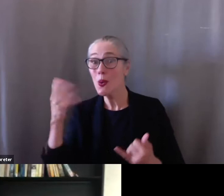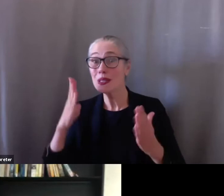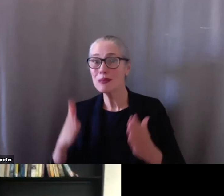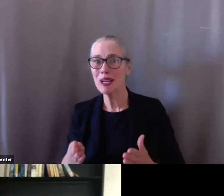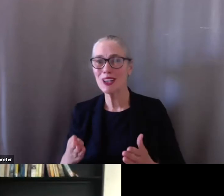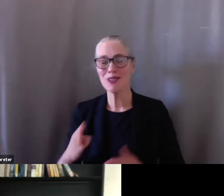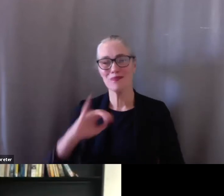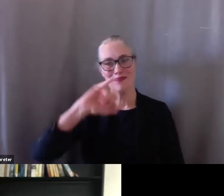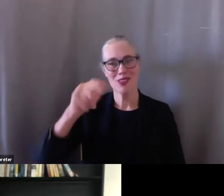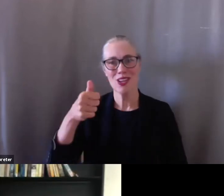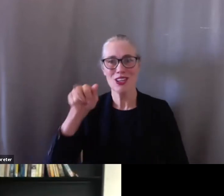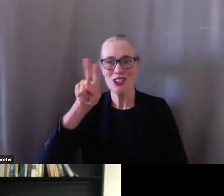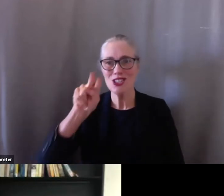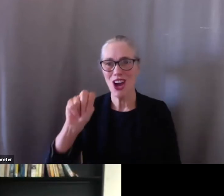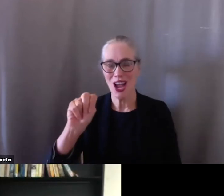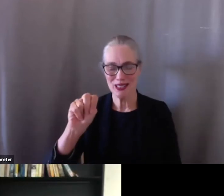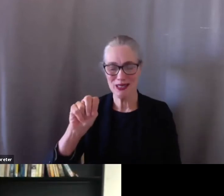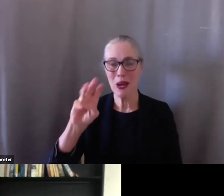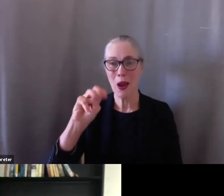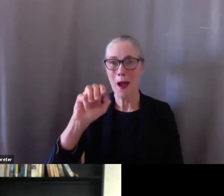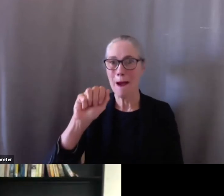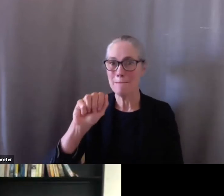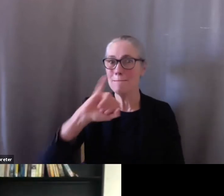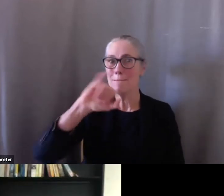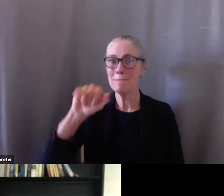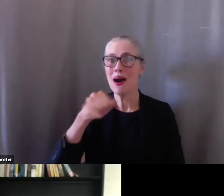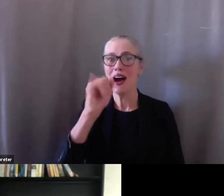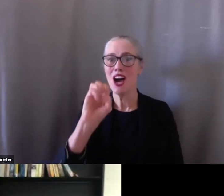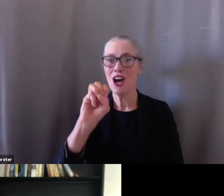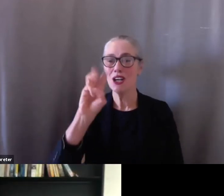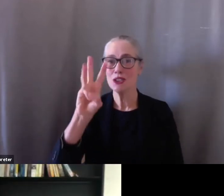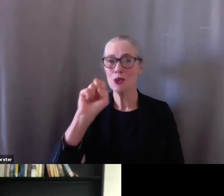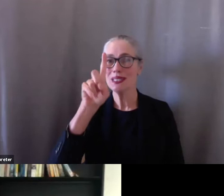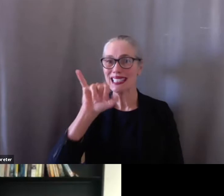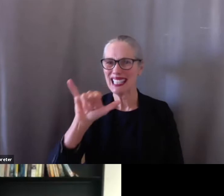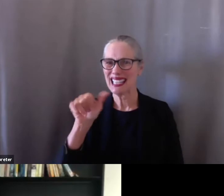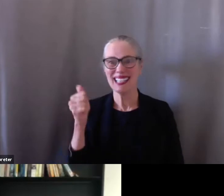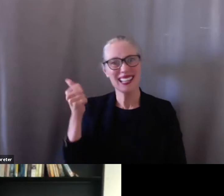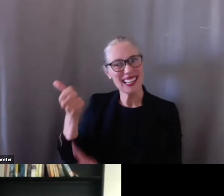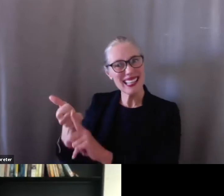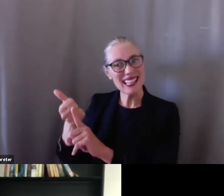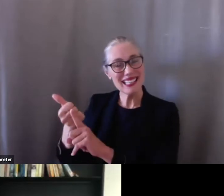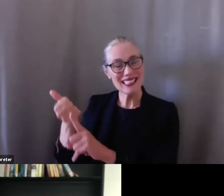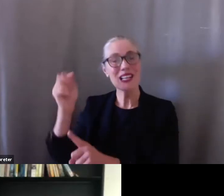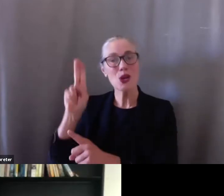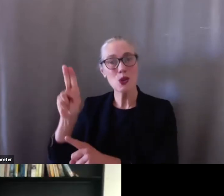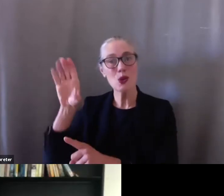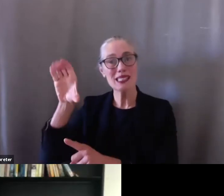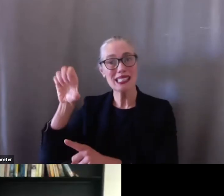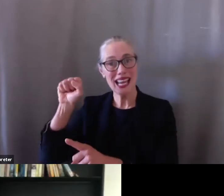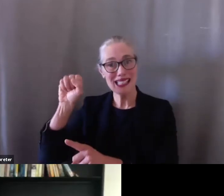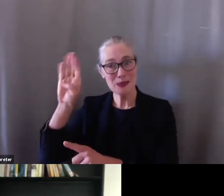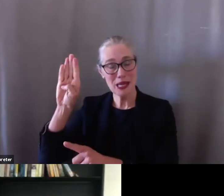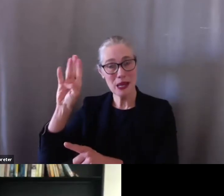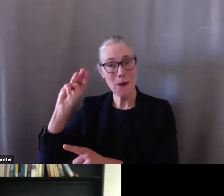the Department of History. His areas of specialization include American economic, social, and legal history,